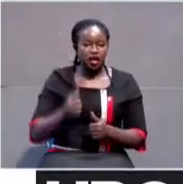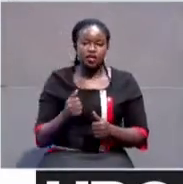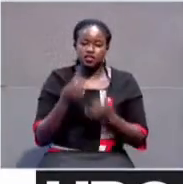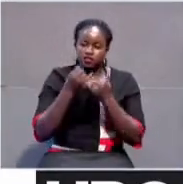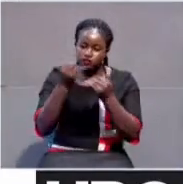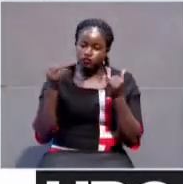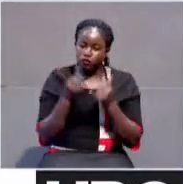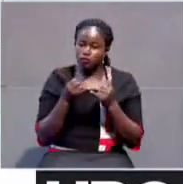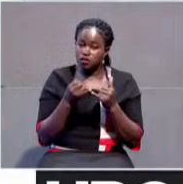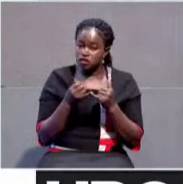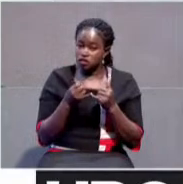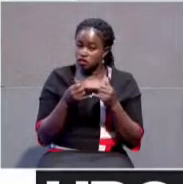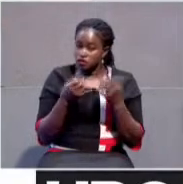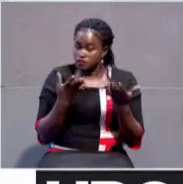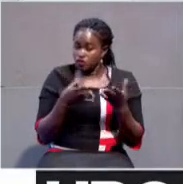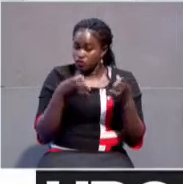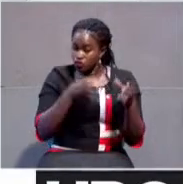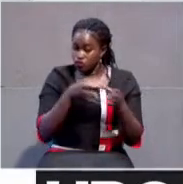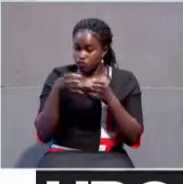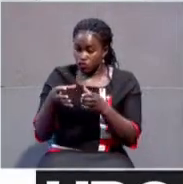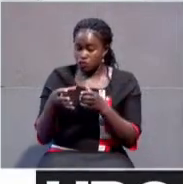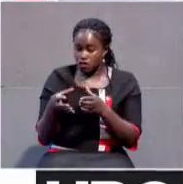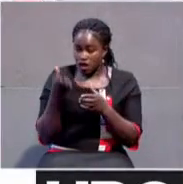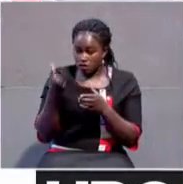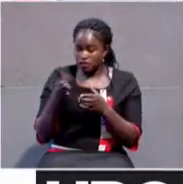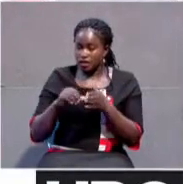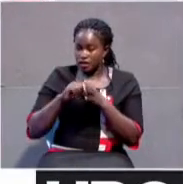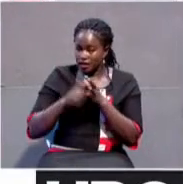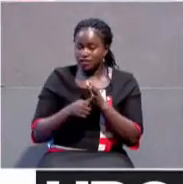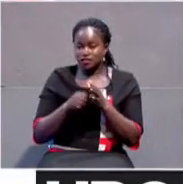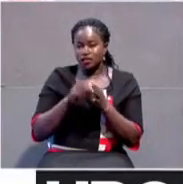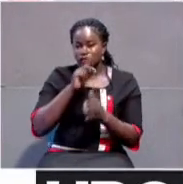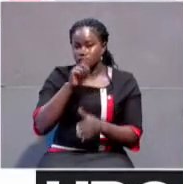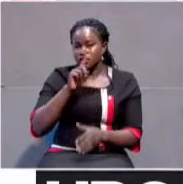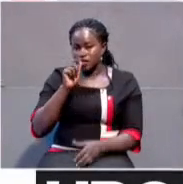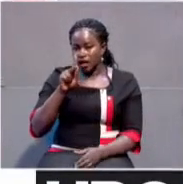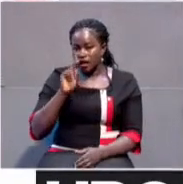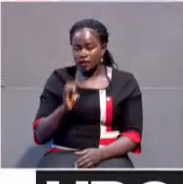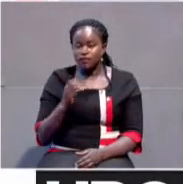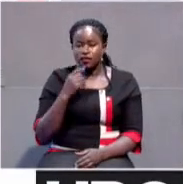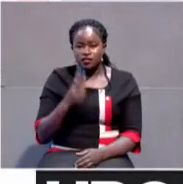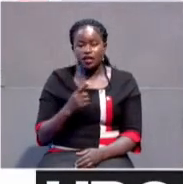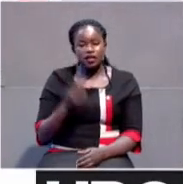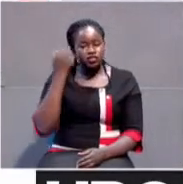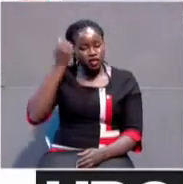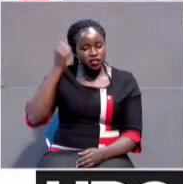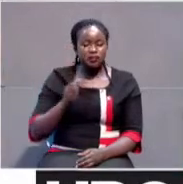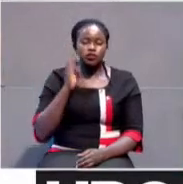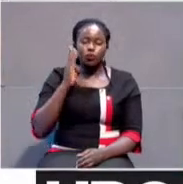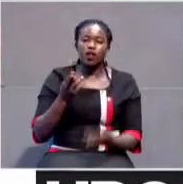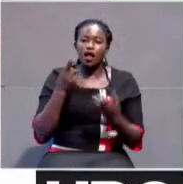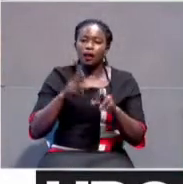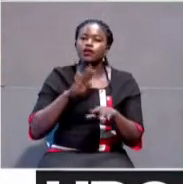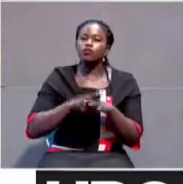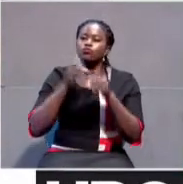in the Francis Zake versus the Attorney General's case that the judgment will be on notice, although